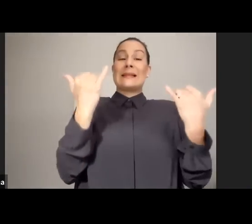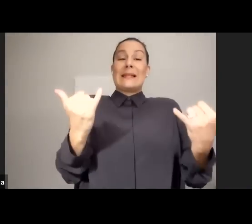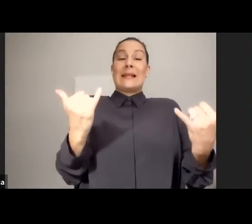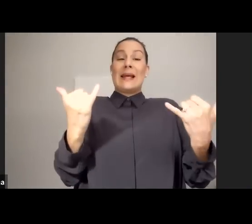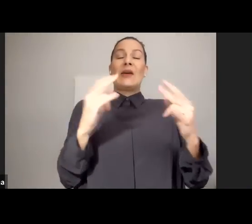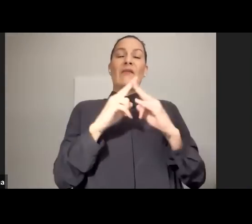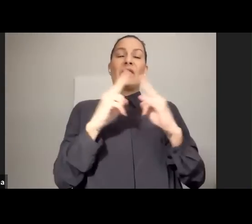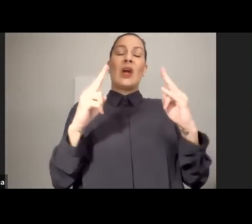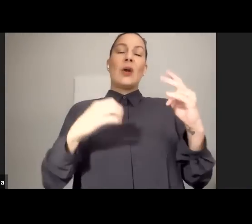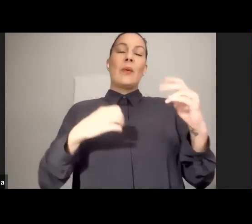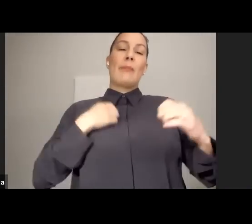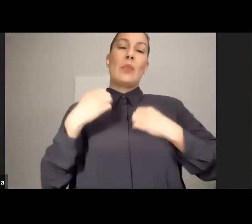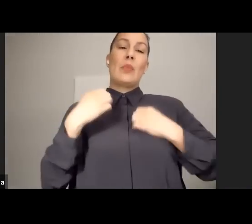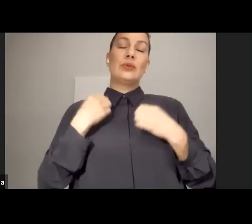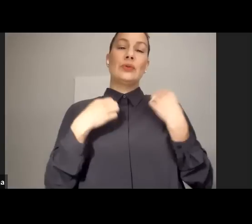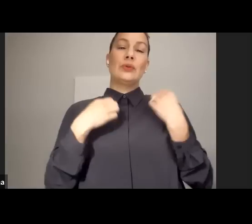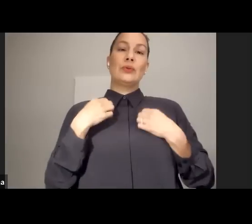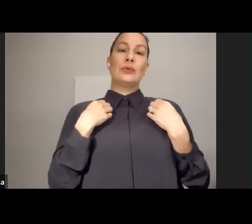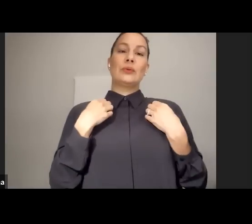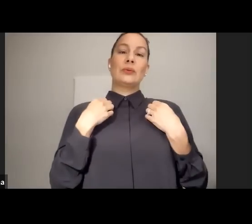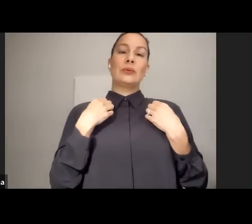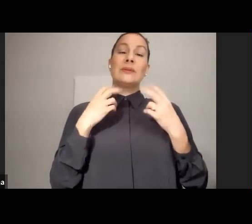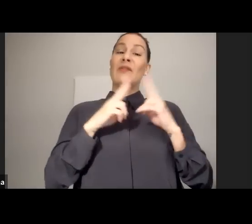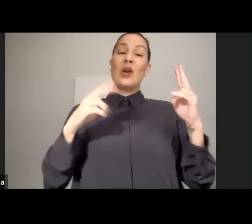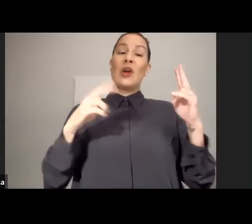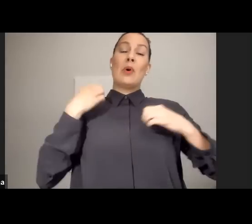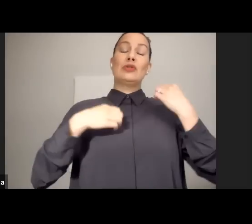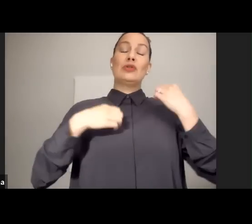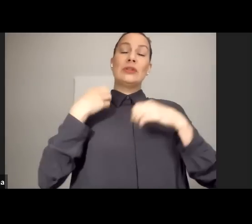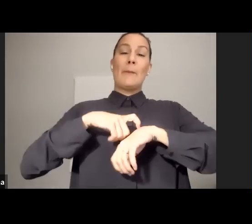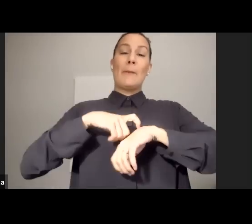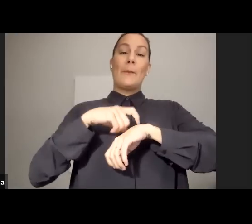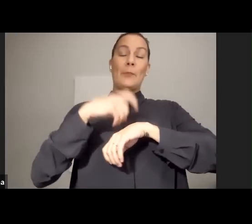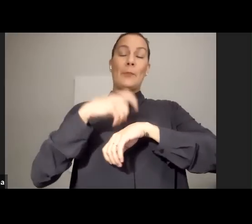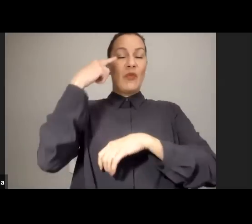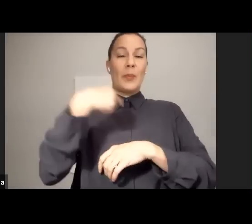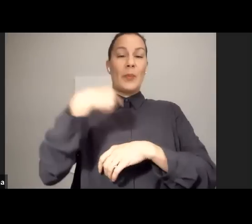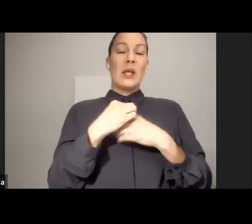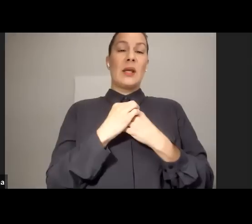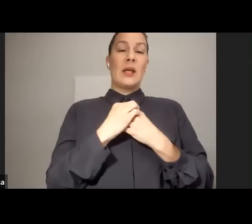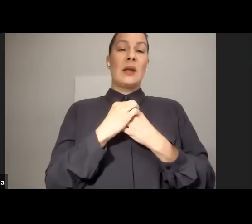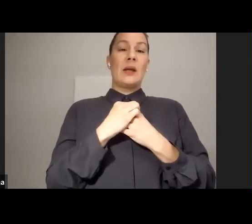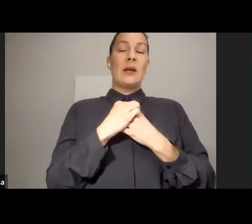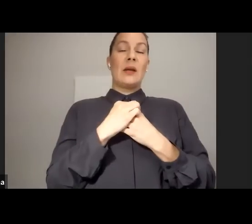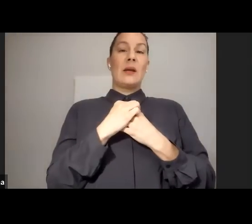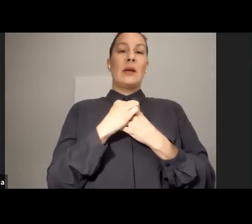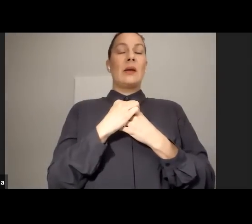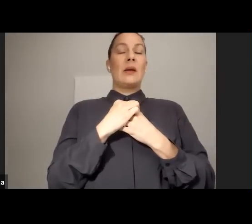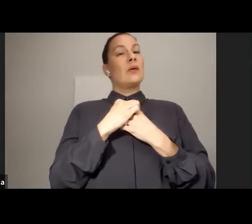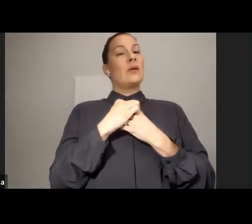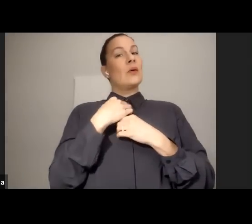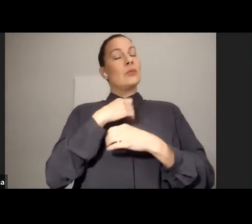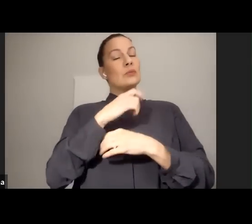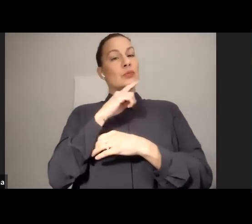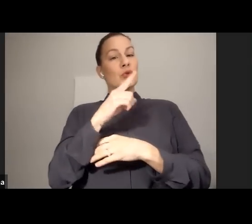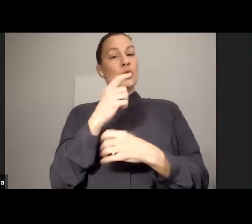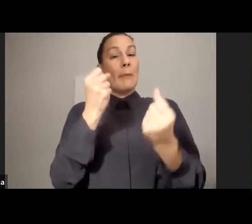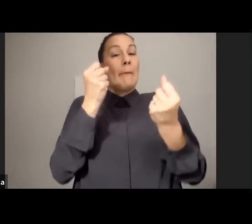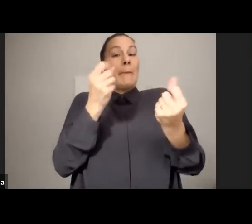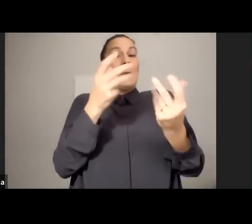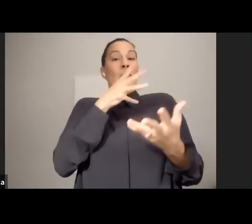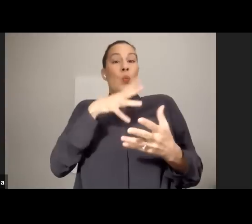me. It's been a very emotional time for me, and I'm sure for many women in my